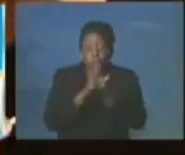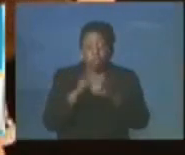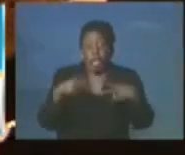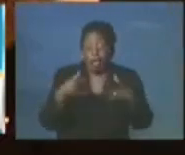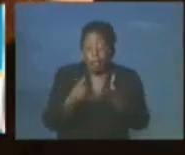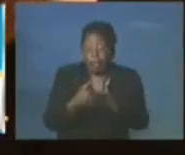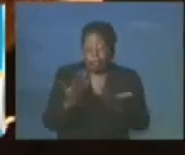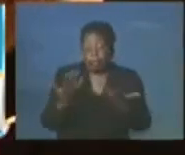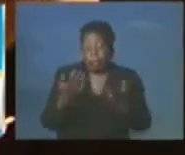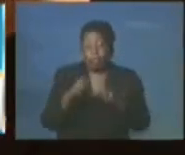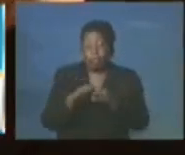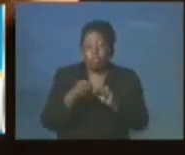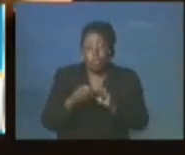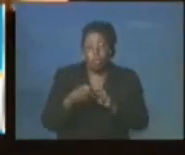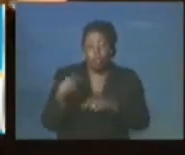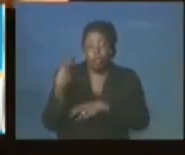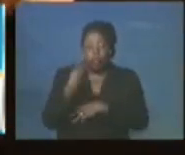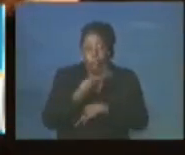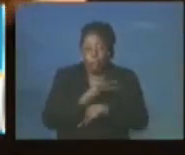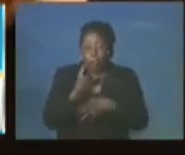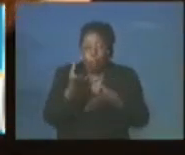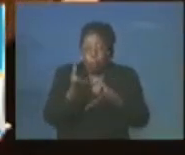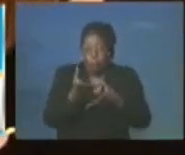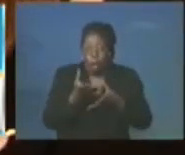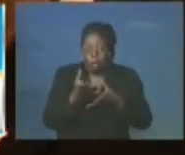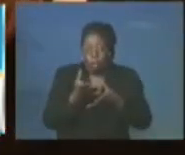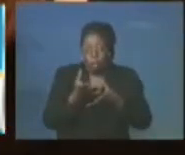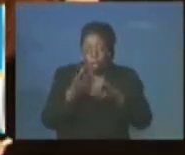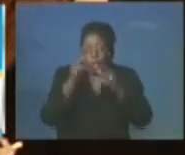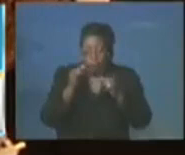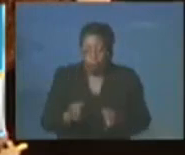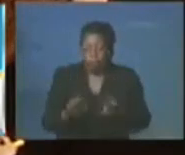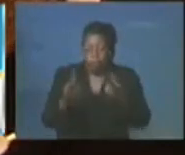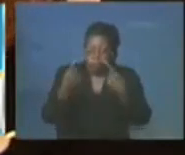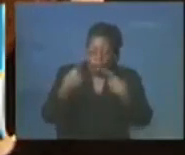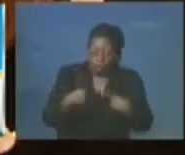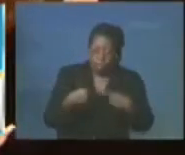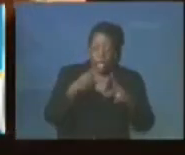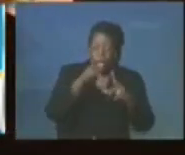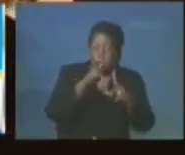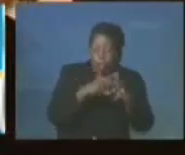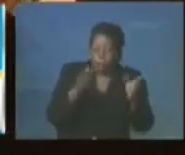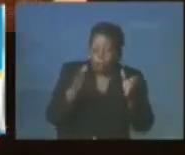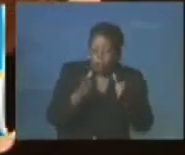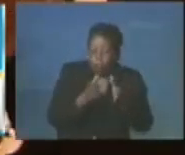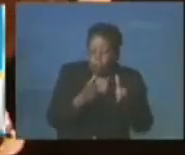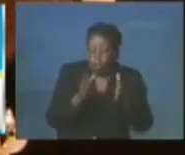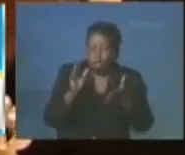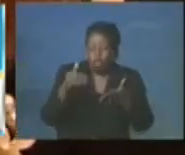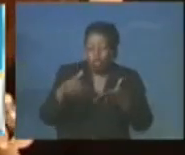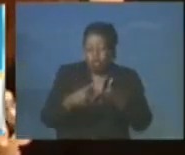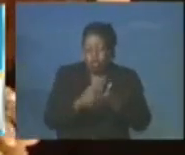So what we would want our customers to do is come in, apply for the small-scale